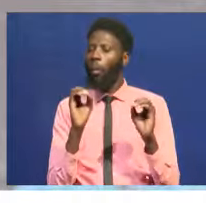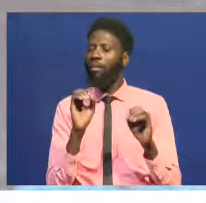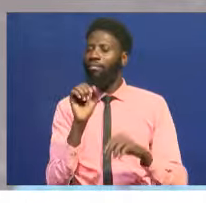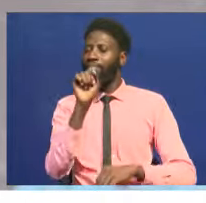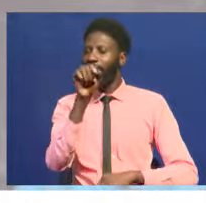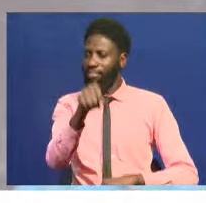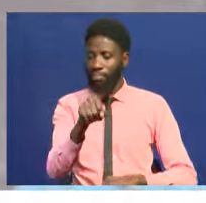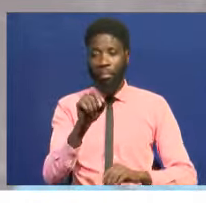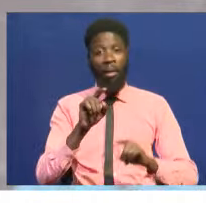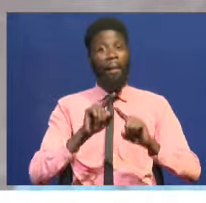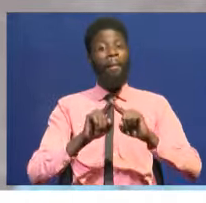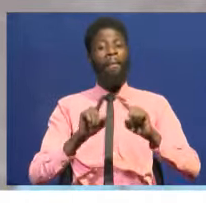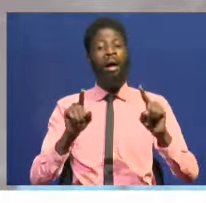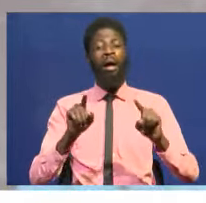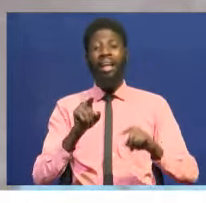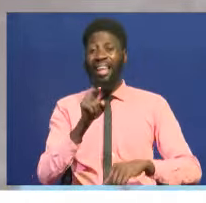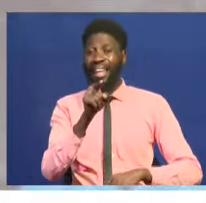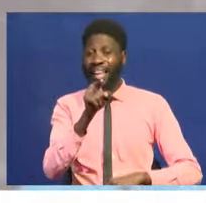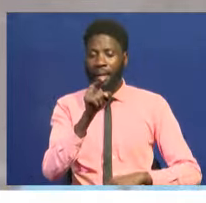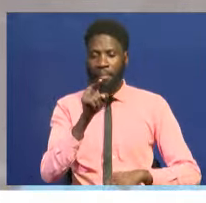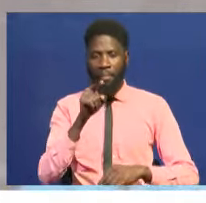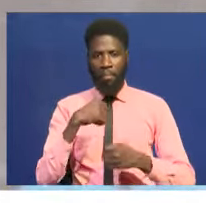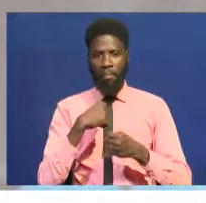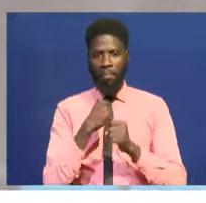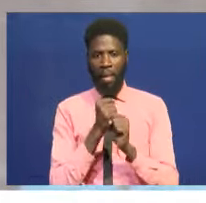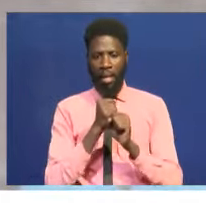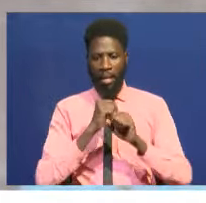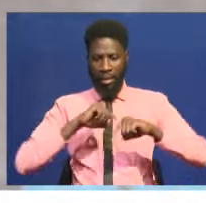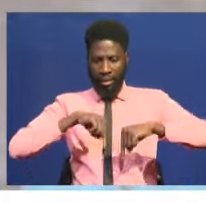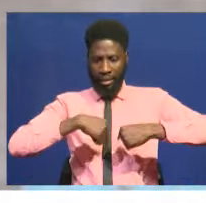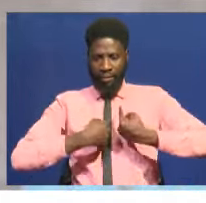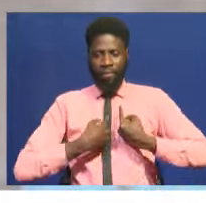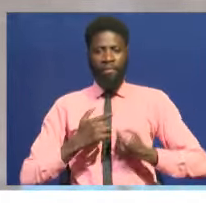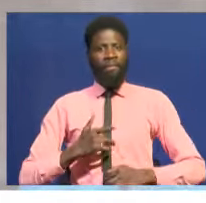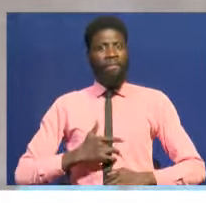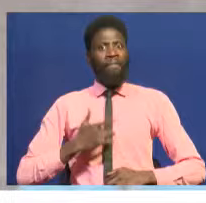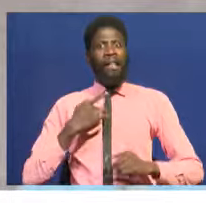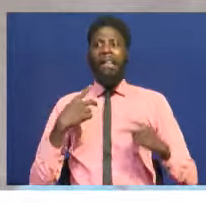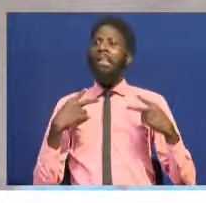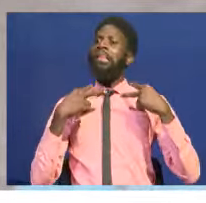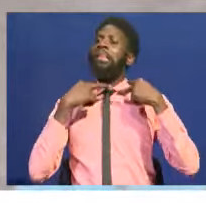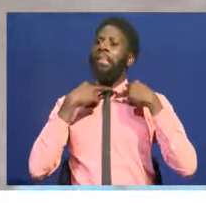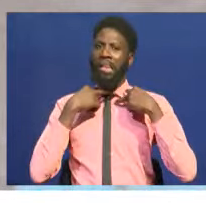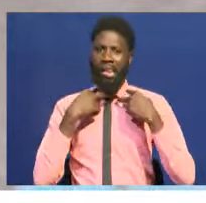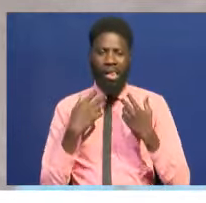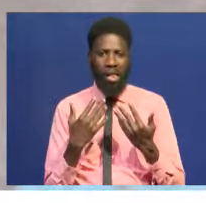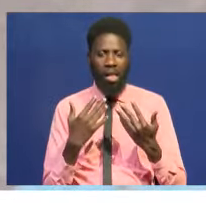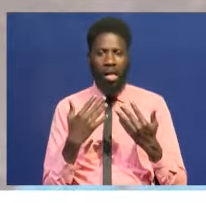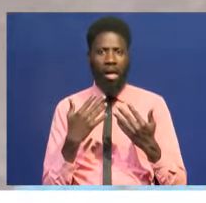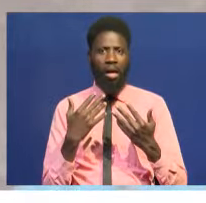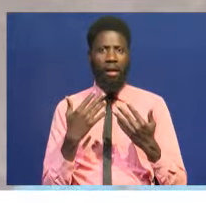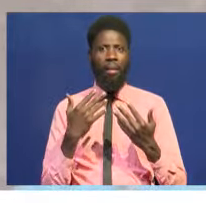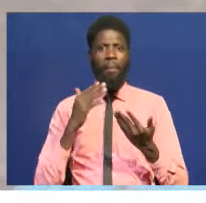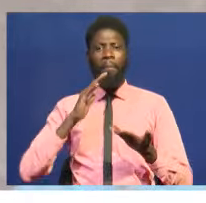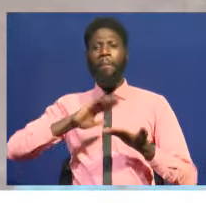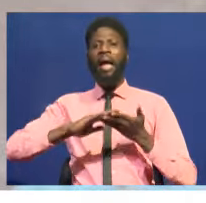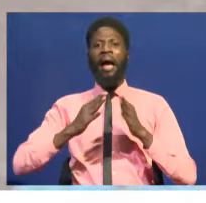and that should not deter us from being the great country that we must be.